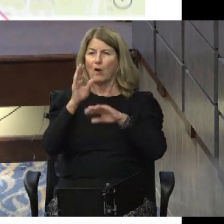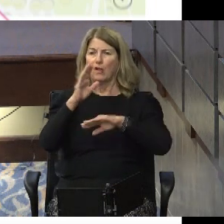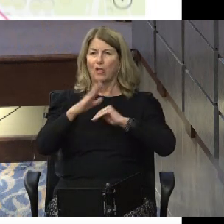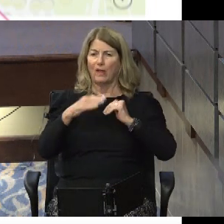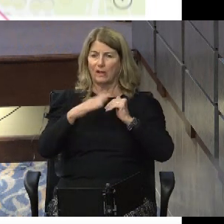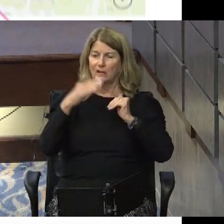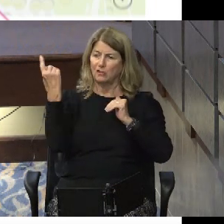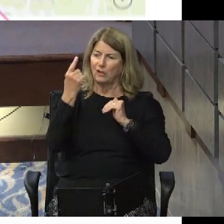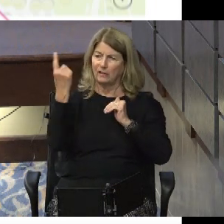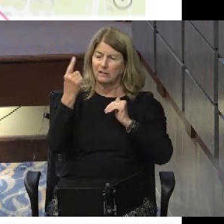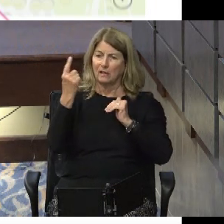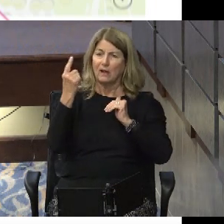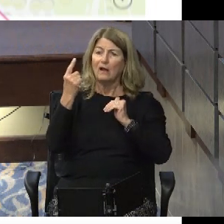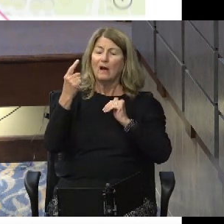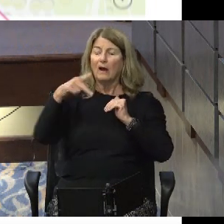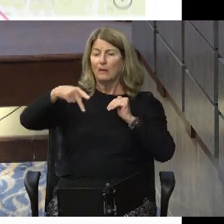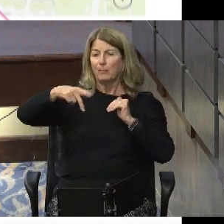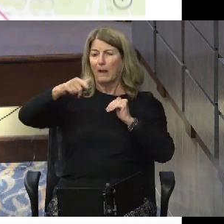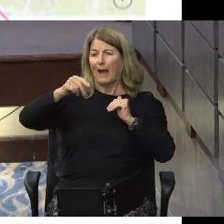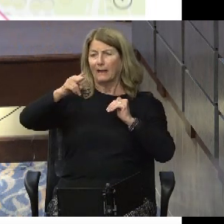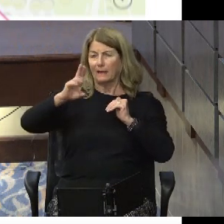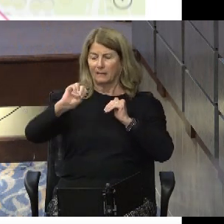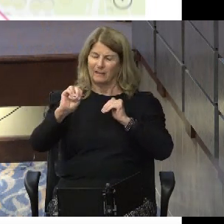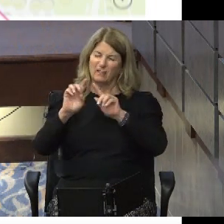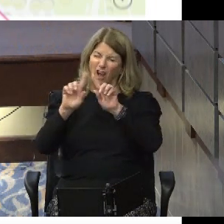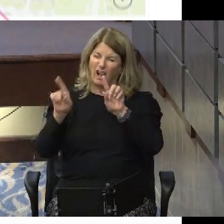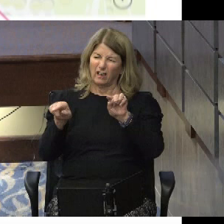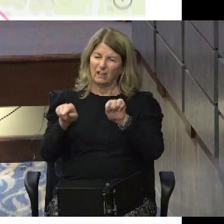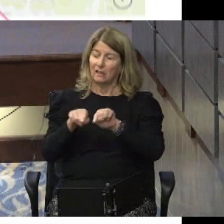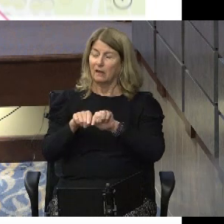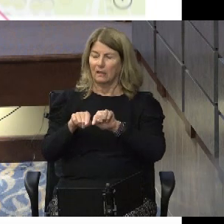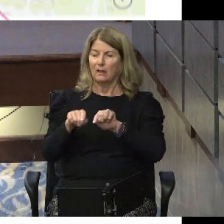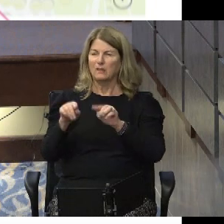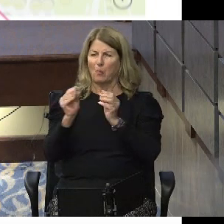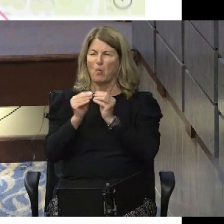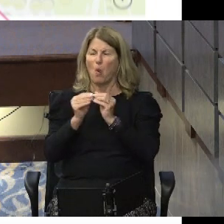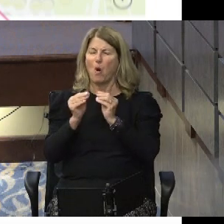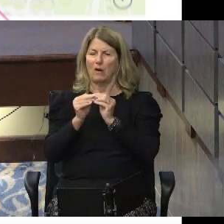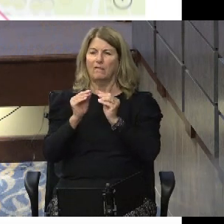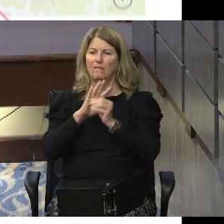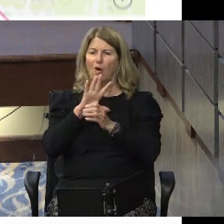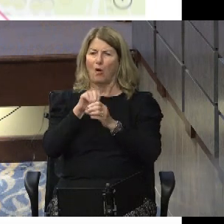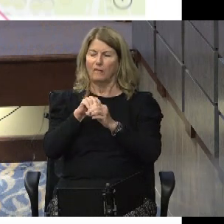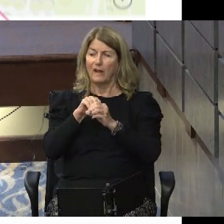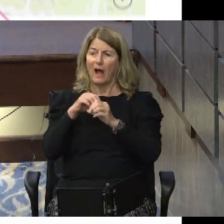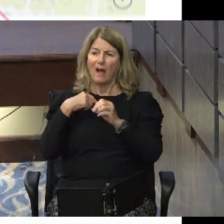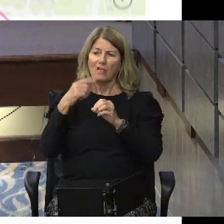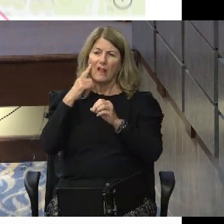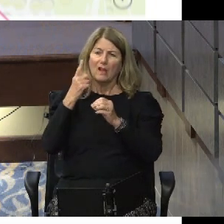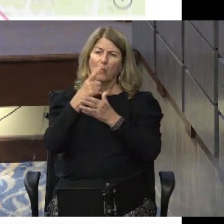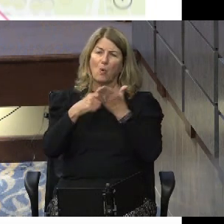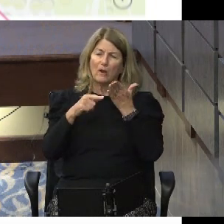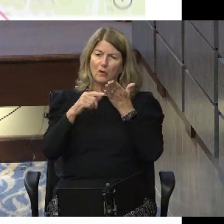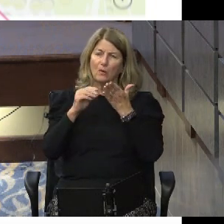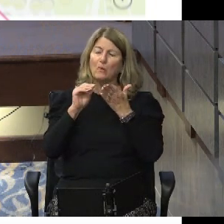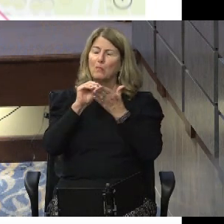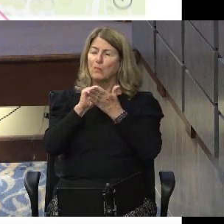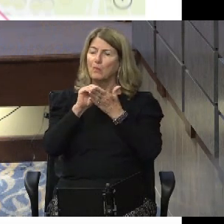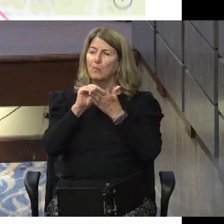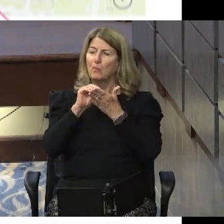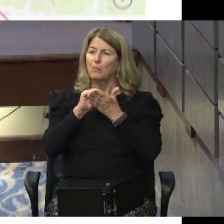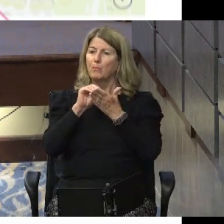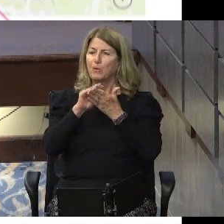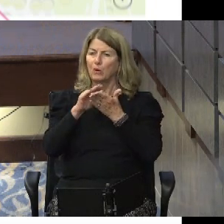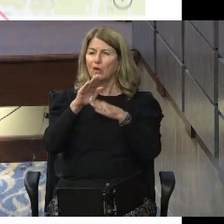locations. I was just Yes, getting ma'am. a little Yeah, so- antsy about, I think this, what you put on the, on